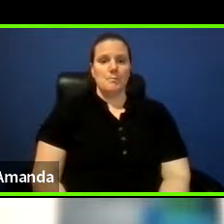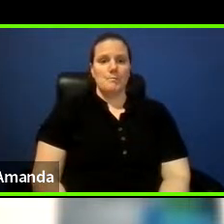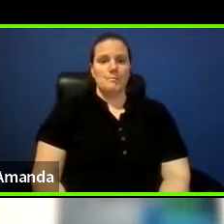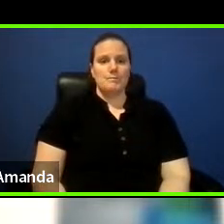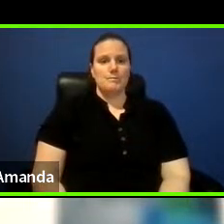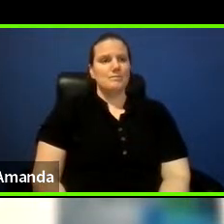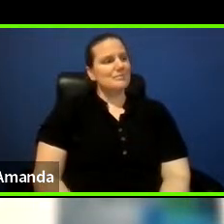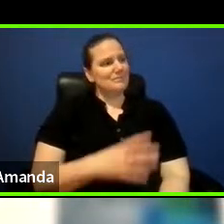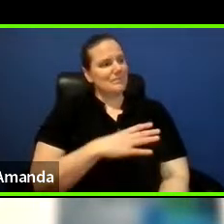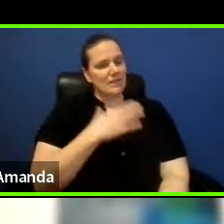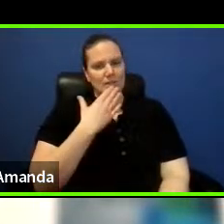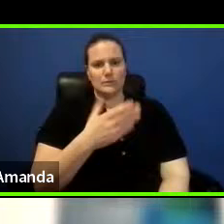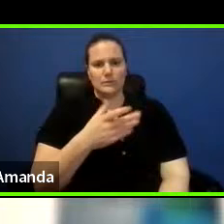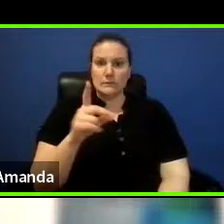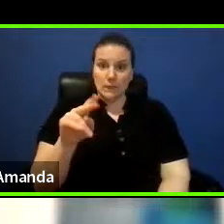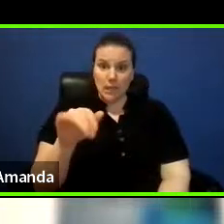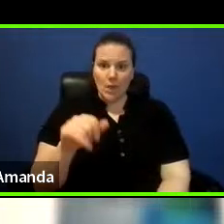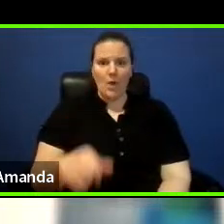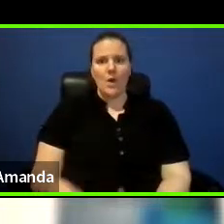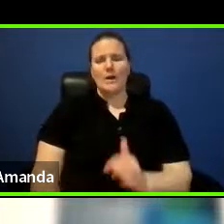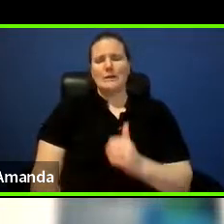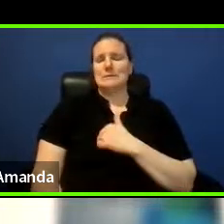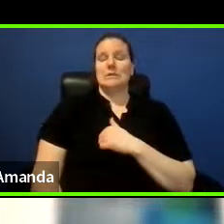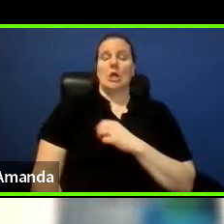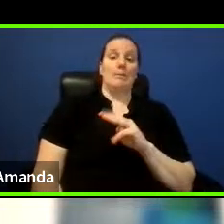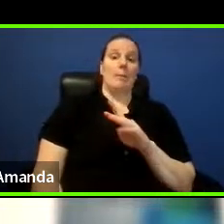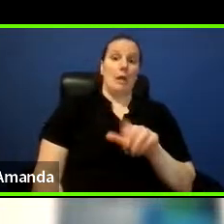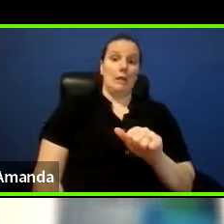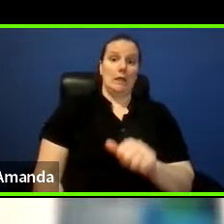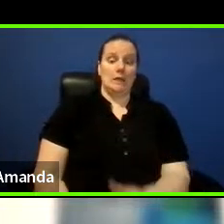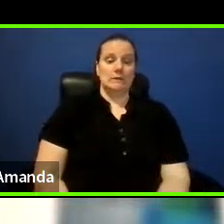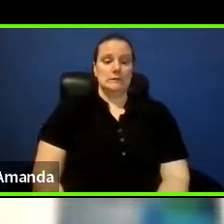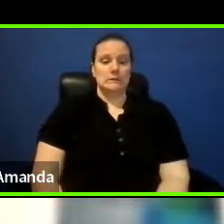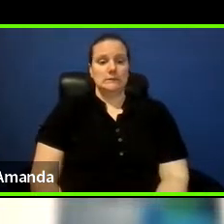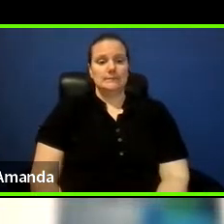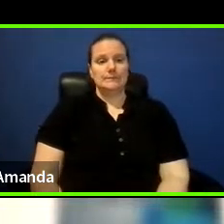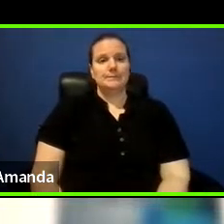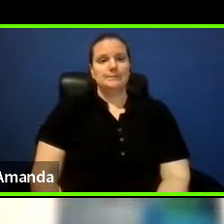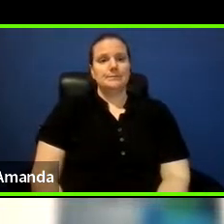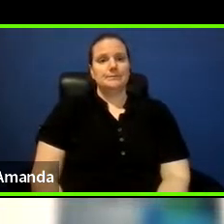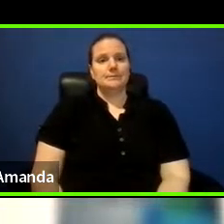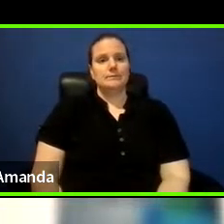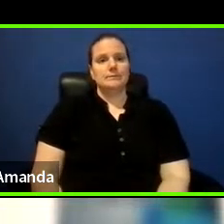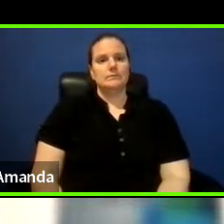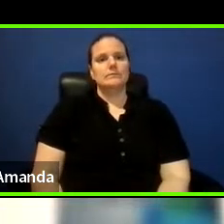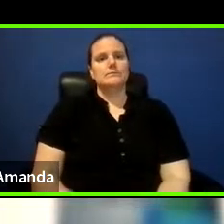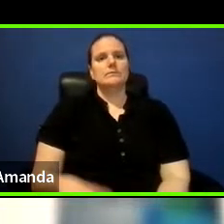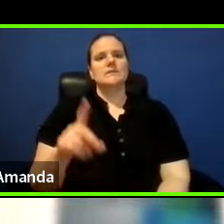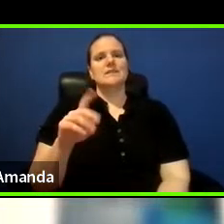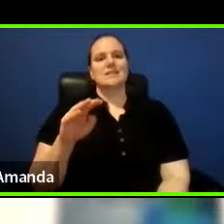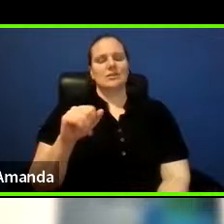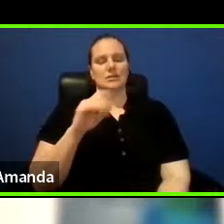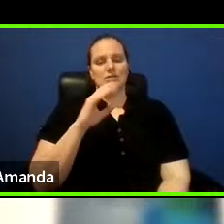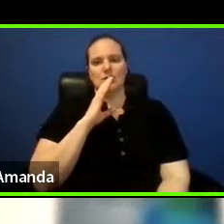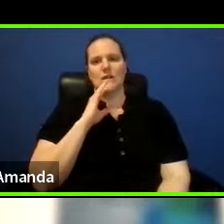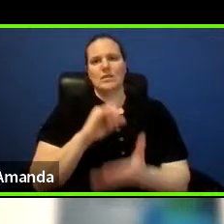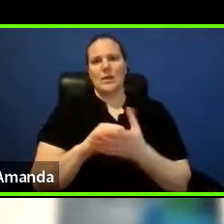Yeah, thank you. Dina? Oh, sorry, Martha. I think it was mentioned previously about, sort